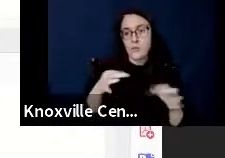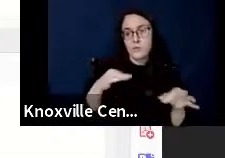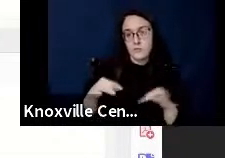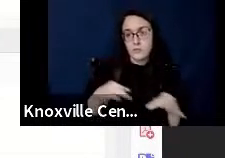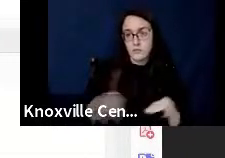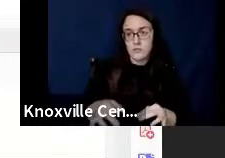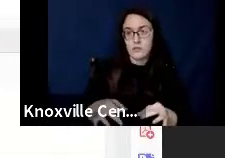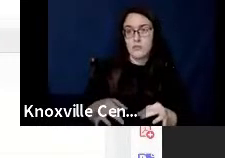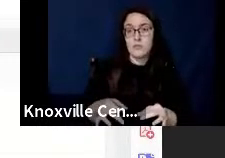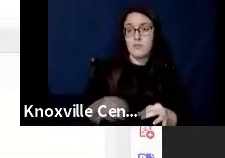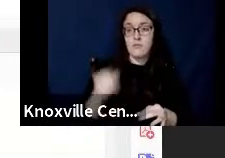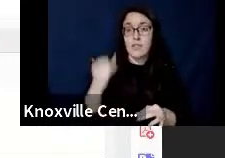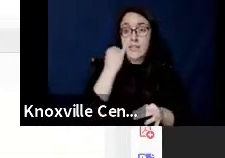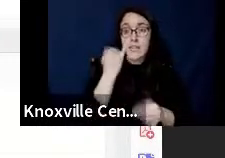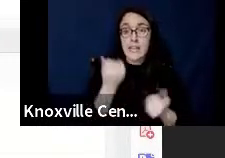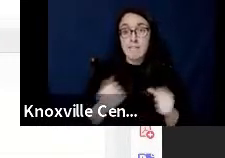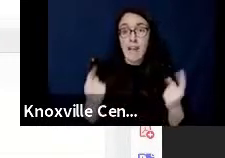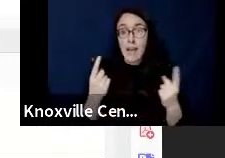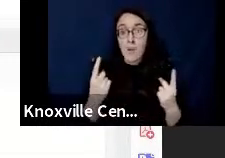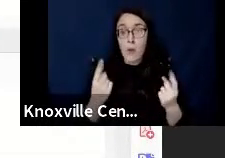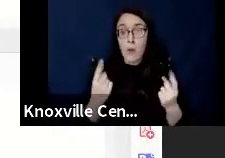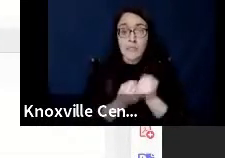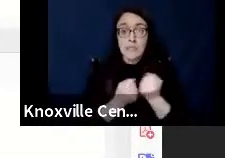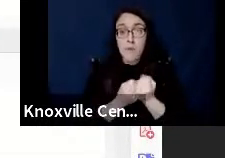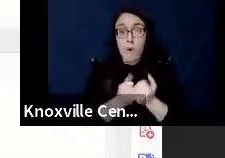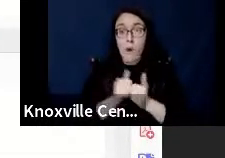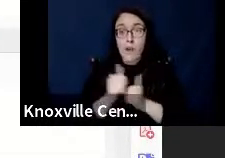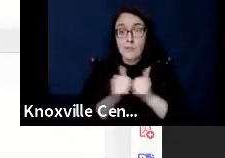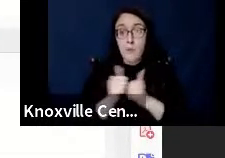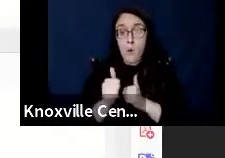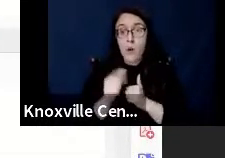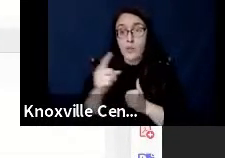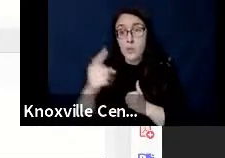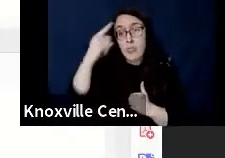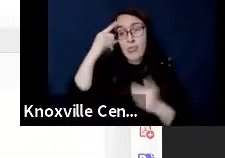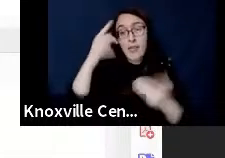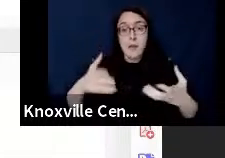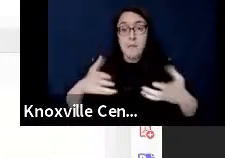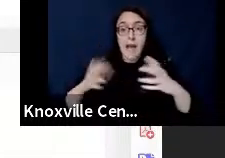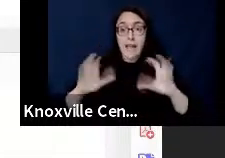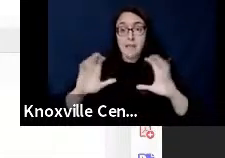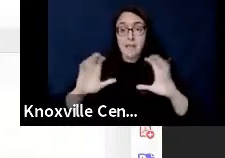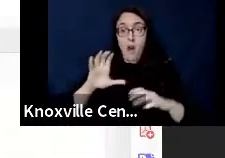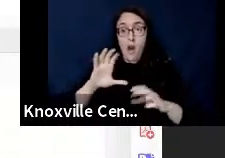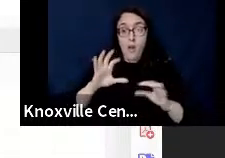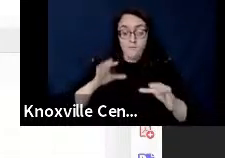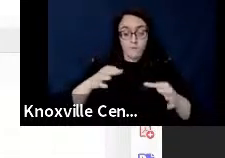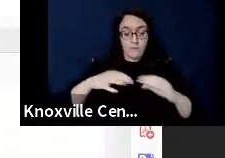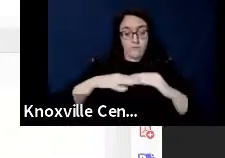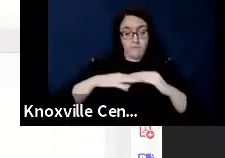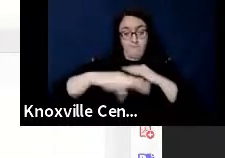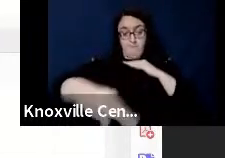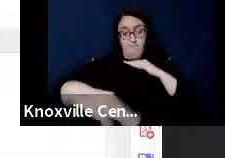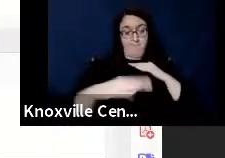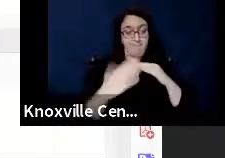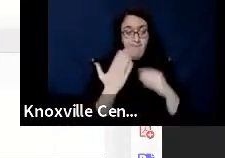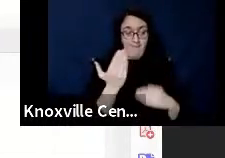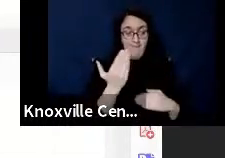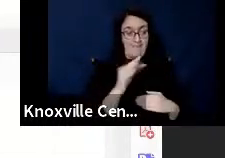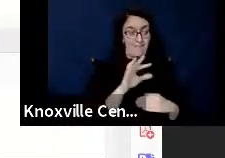If anyone is a sports fan, the lane on a basketball court is 15 feet long and 16 feet wide. That's 240 square